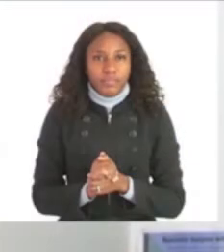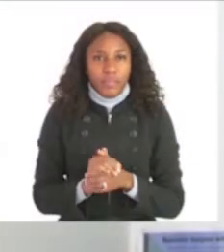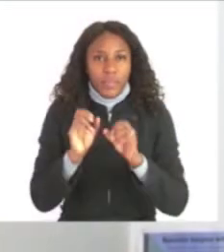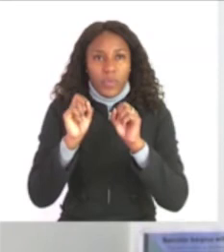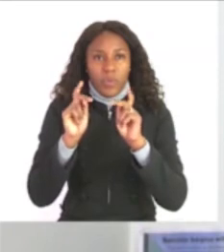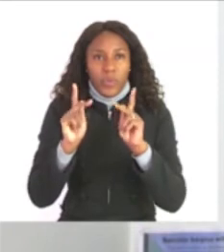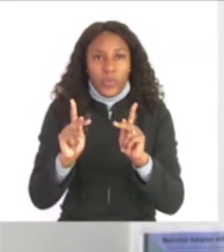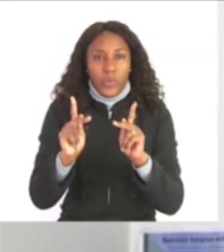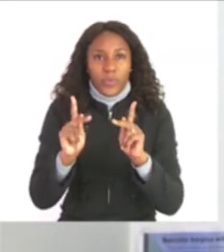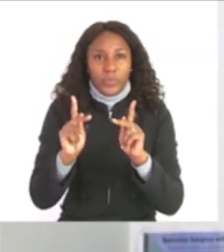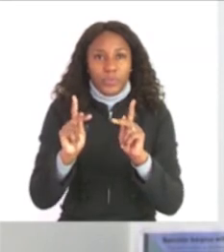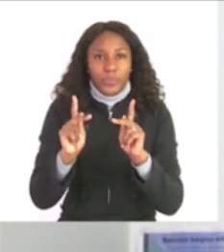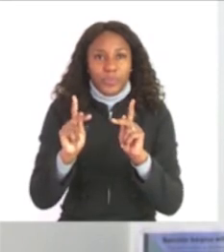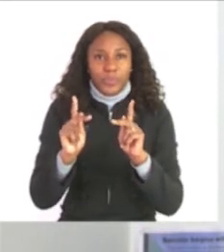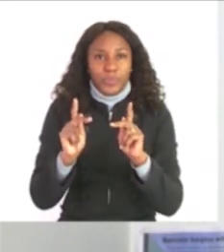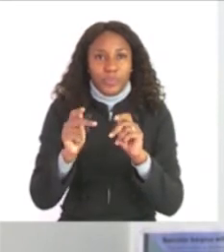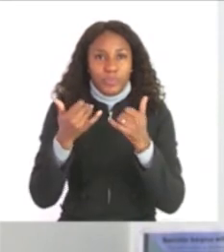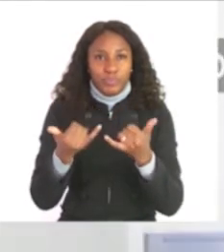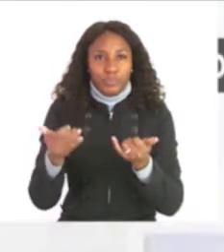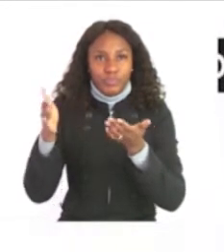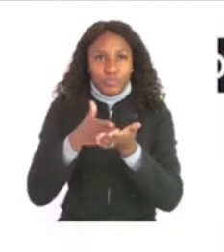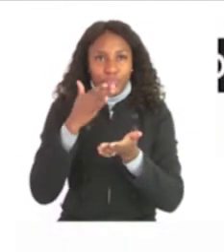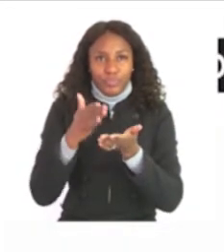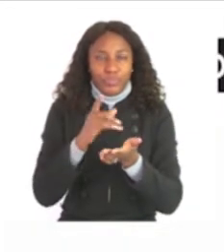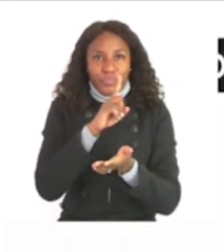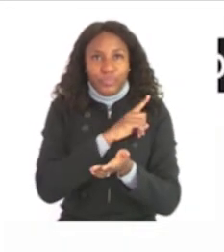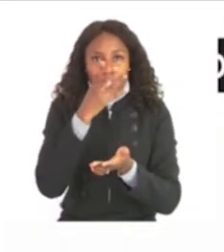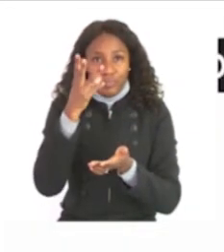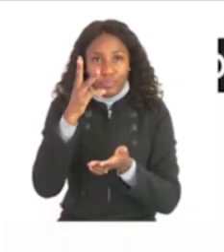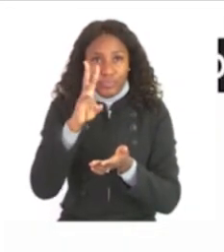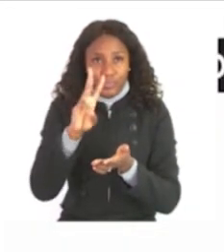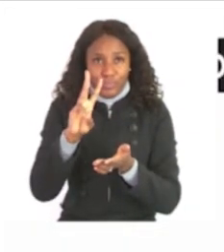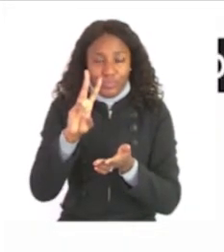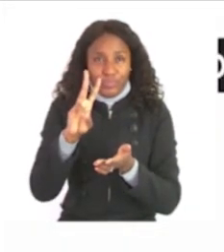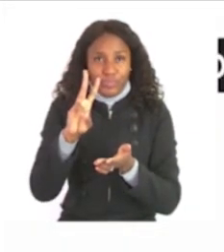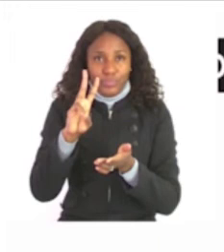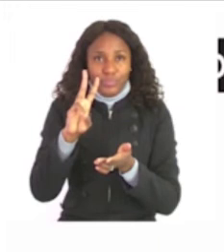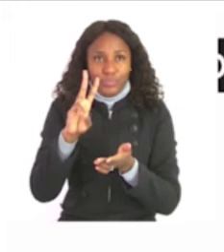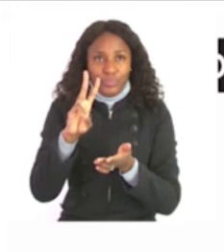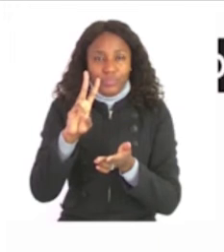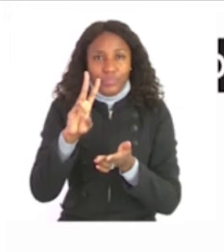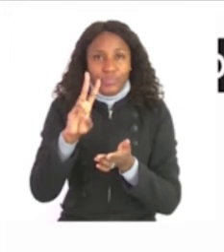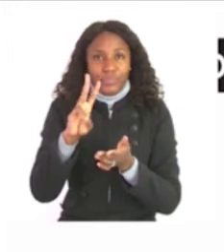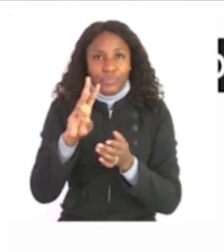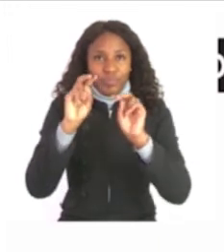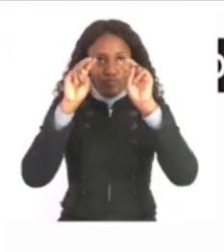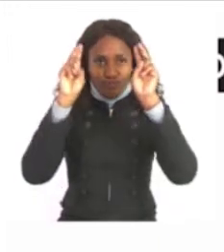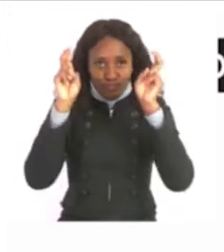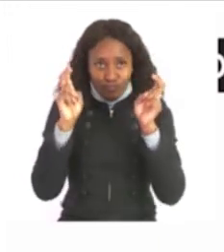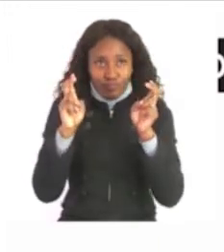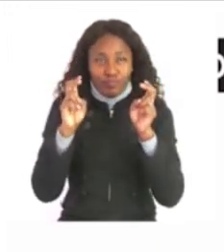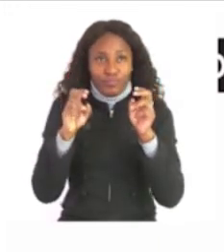Well, boys and girls, let's go to page 16 in our booklet. So under the heading nutrition,